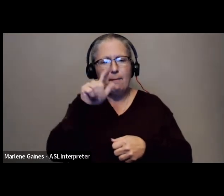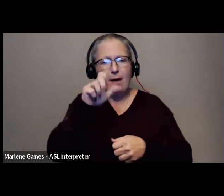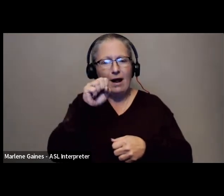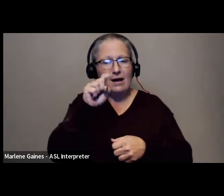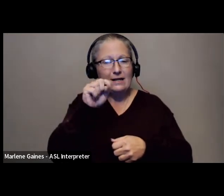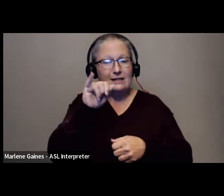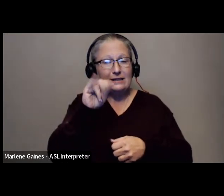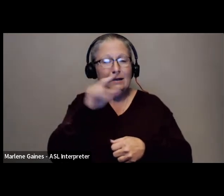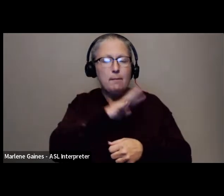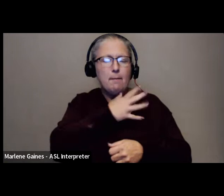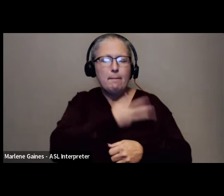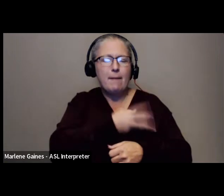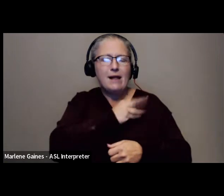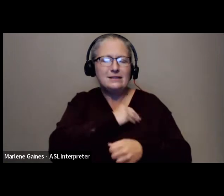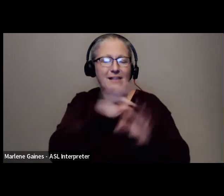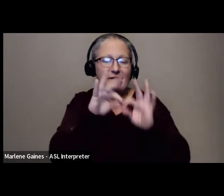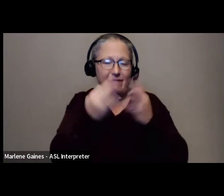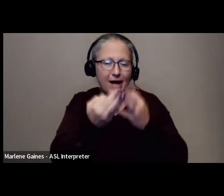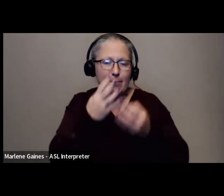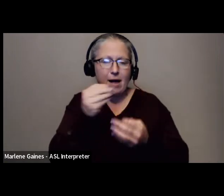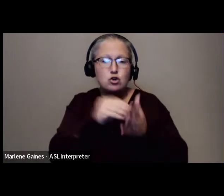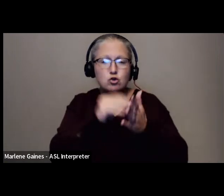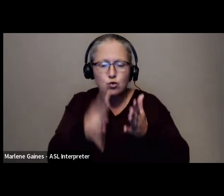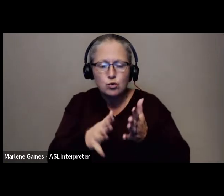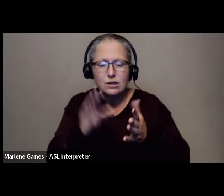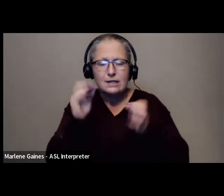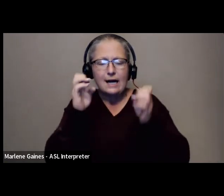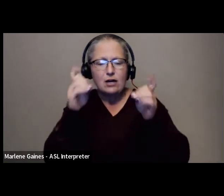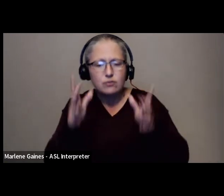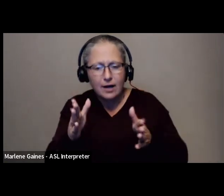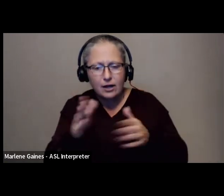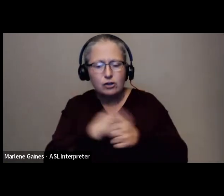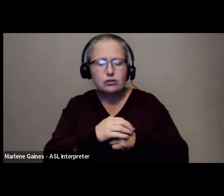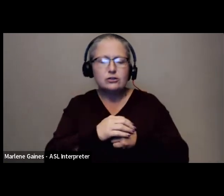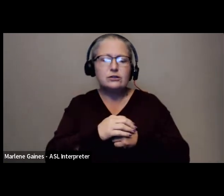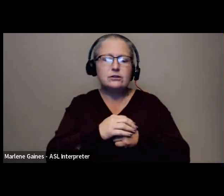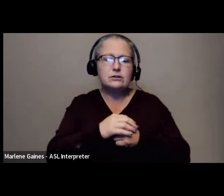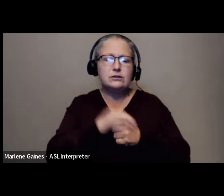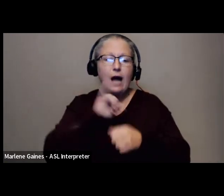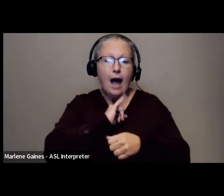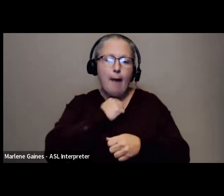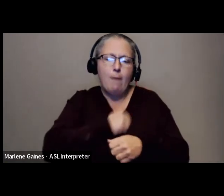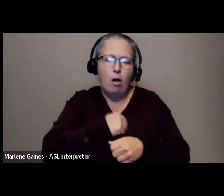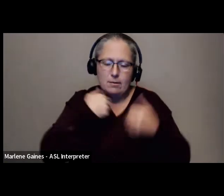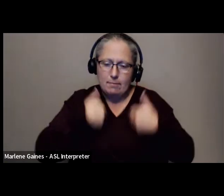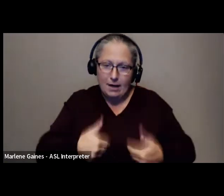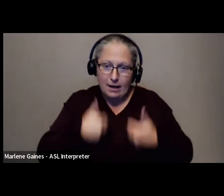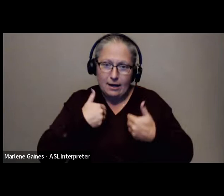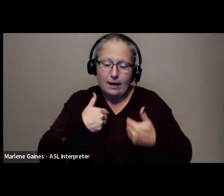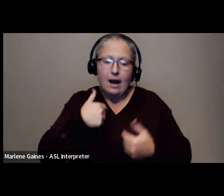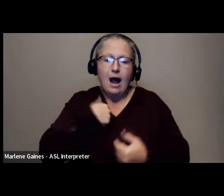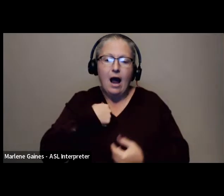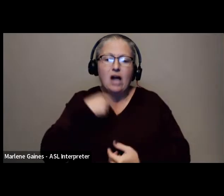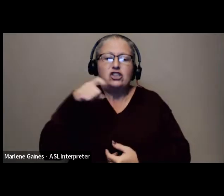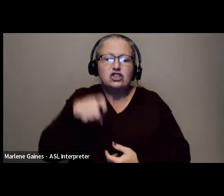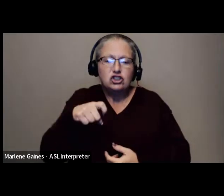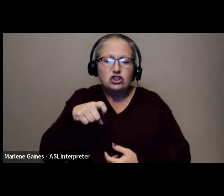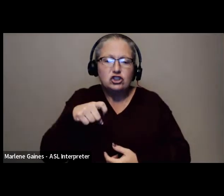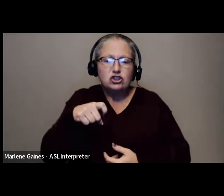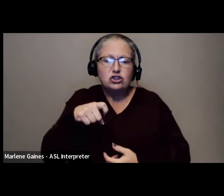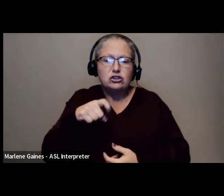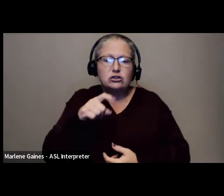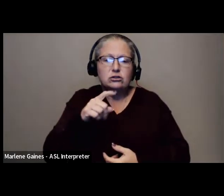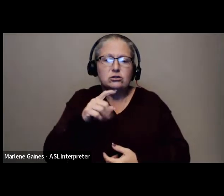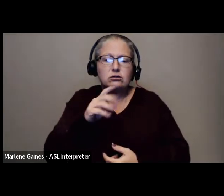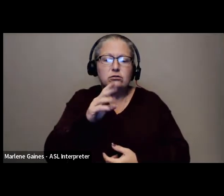families and students and educators. I'm apologizing because I should have said more